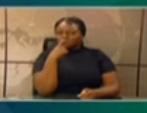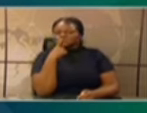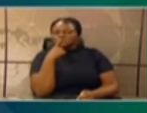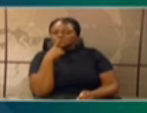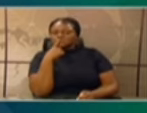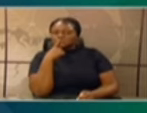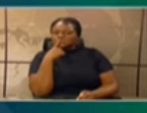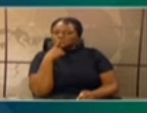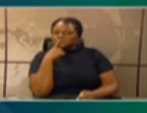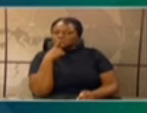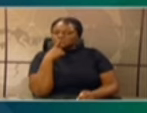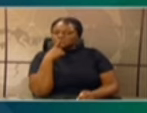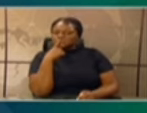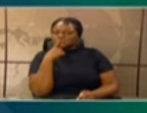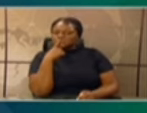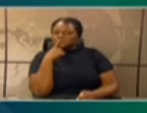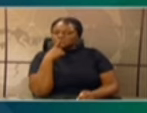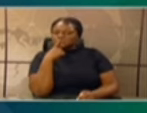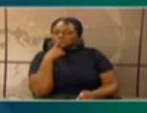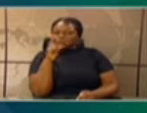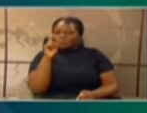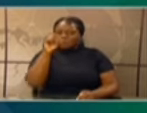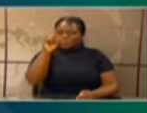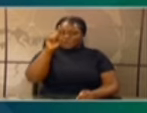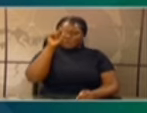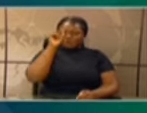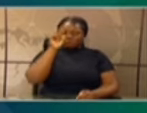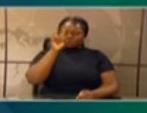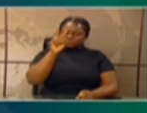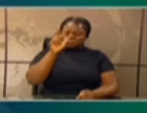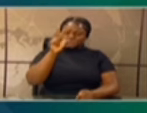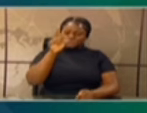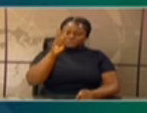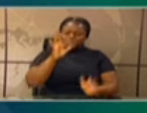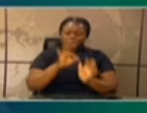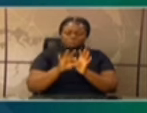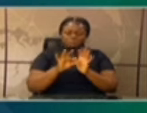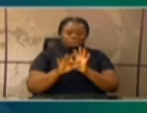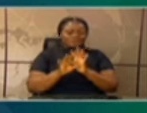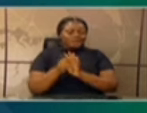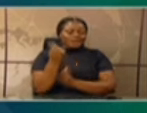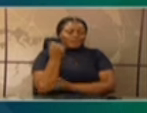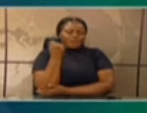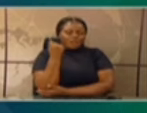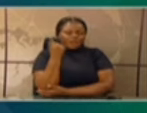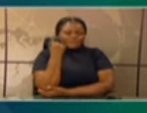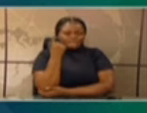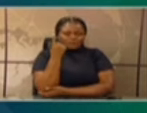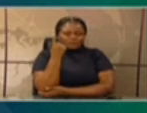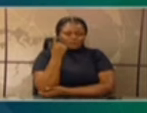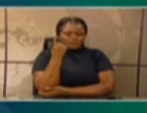One more year 11. 1, 2, 3, 4, 5, 9, 10, 11. Nipa 11. Never the whole of Switzerland. So,